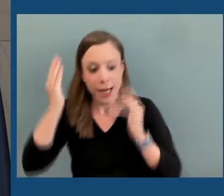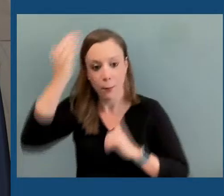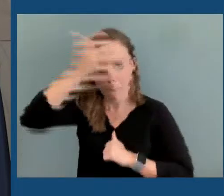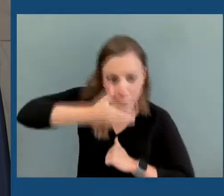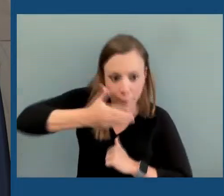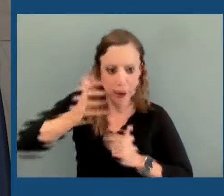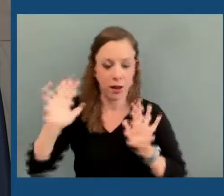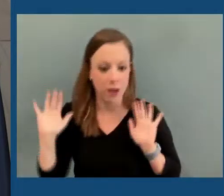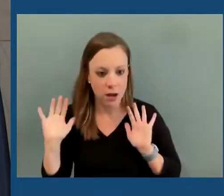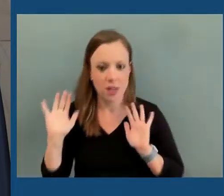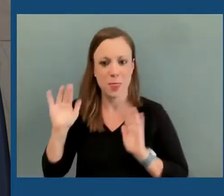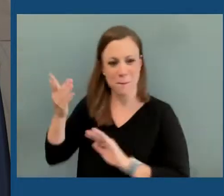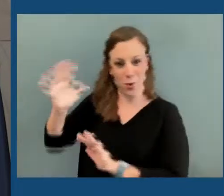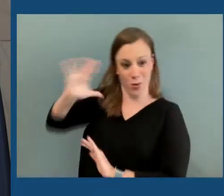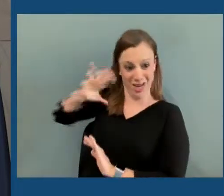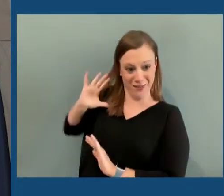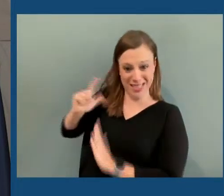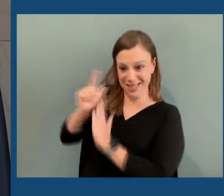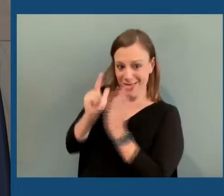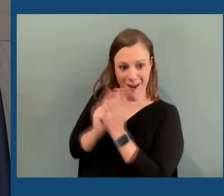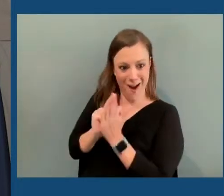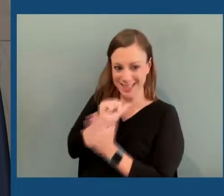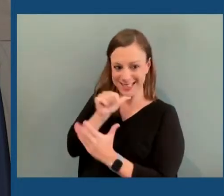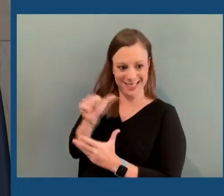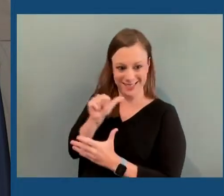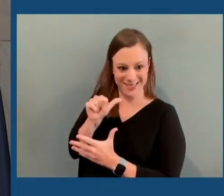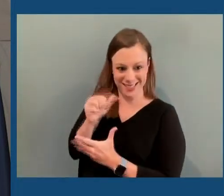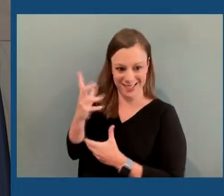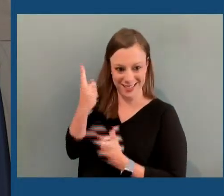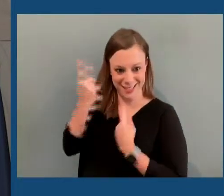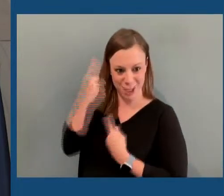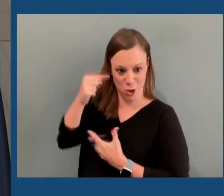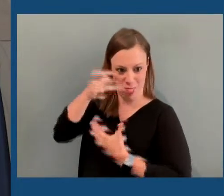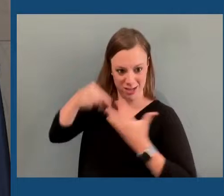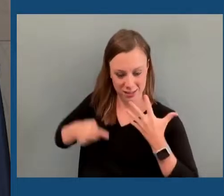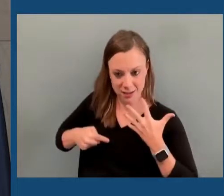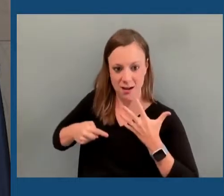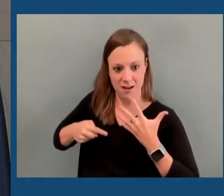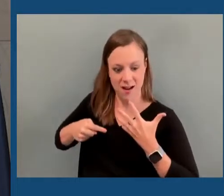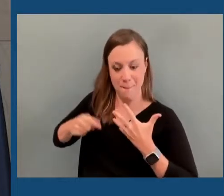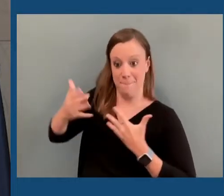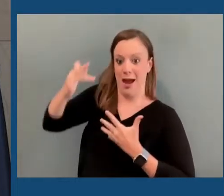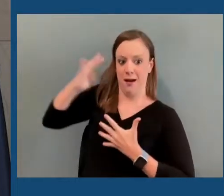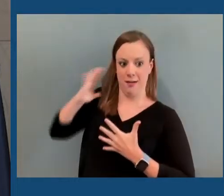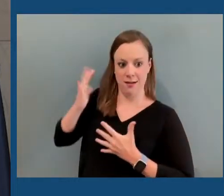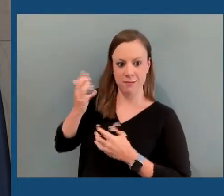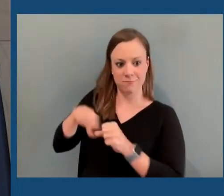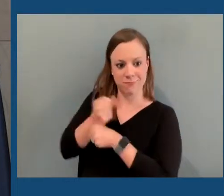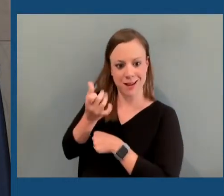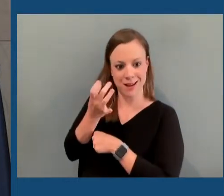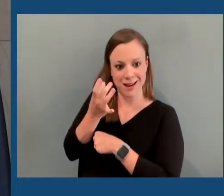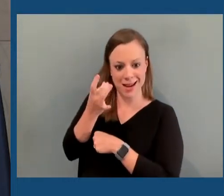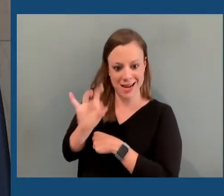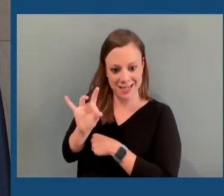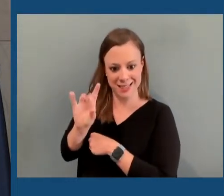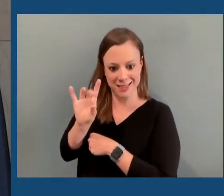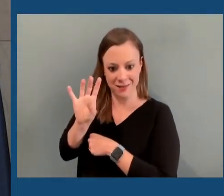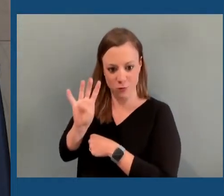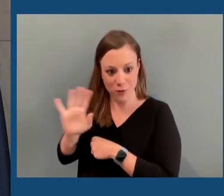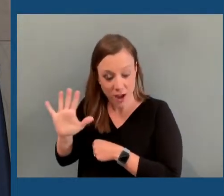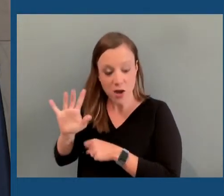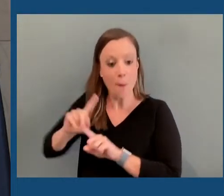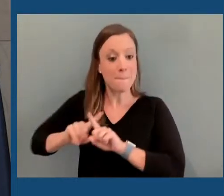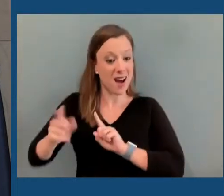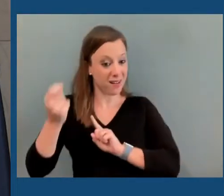didn't anticipate this back in 1845, but it's time for a reset as we consider that as an option. But again, I want to work with our